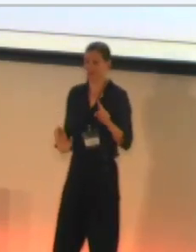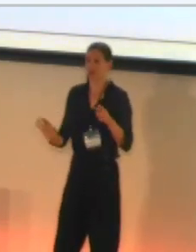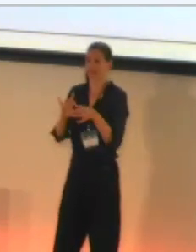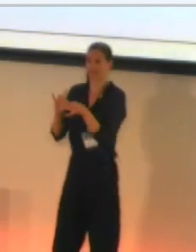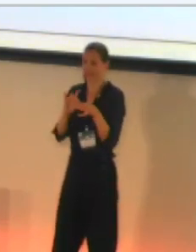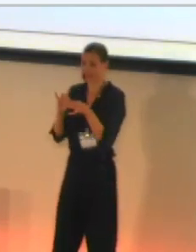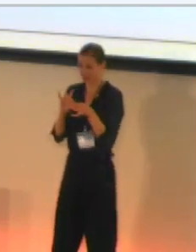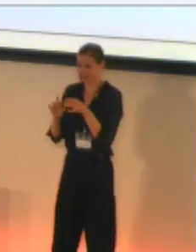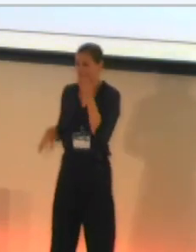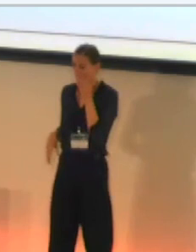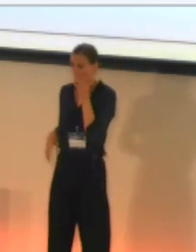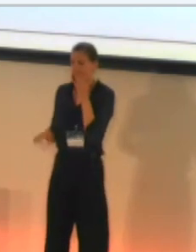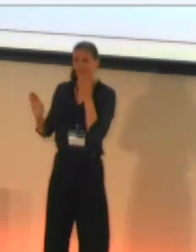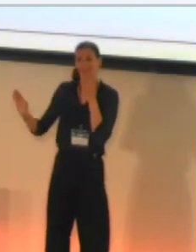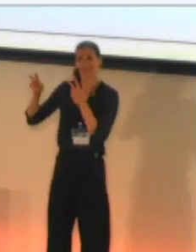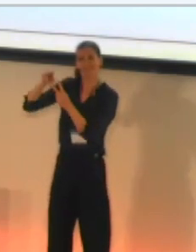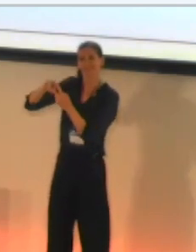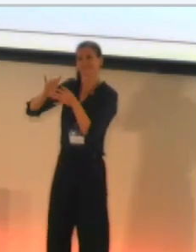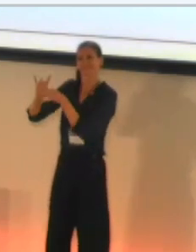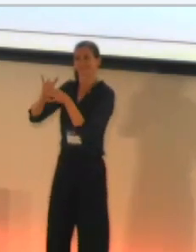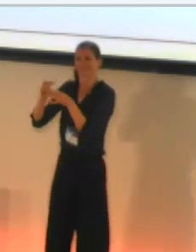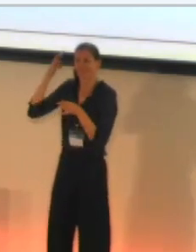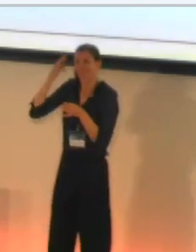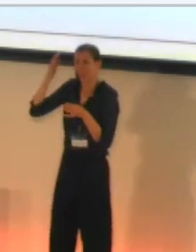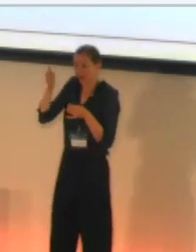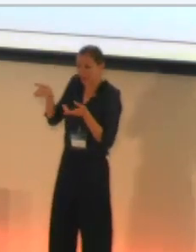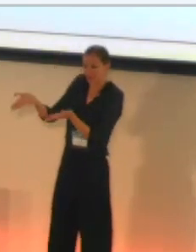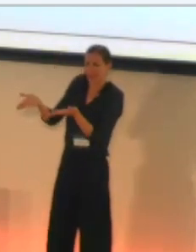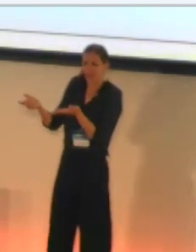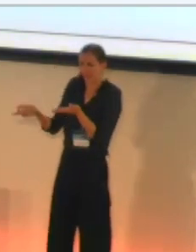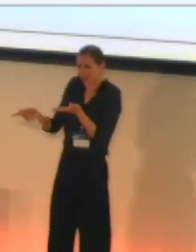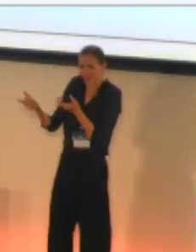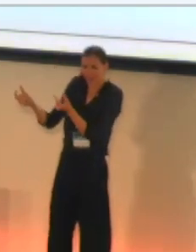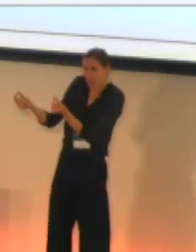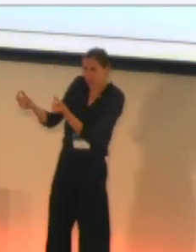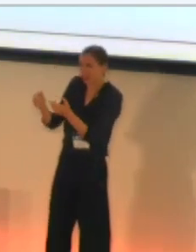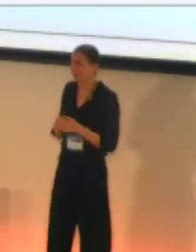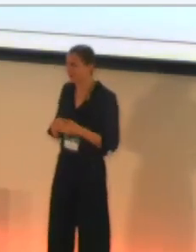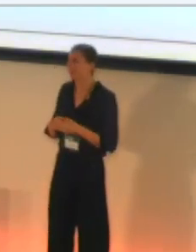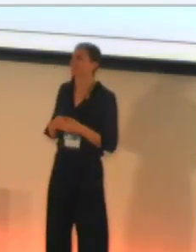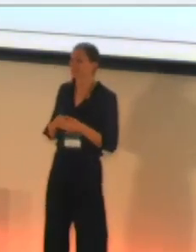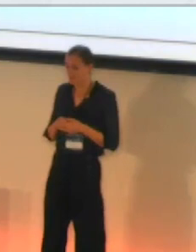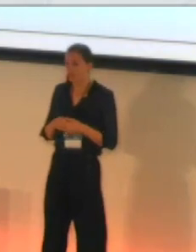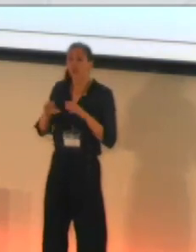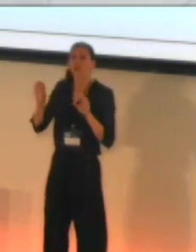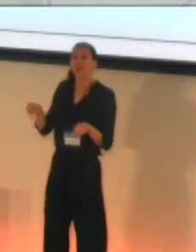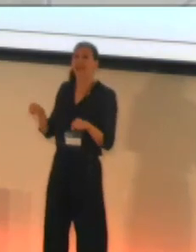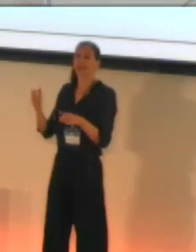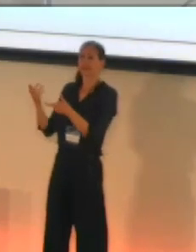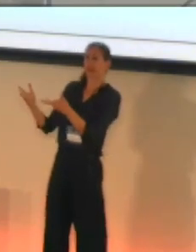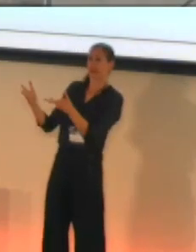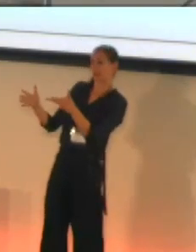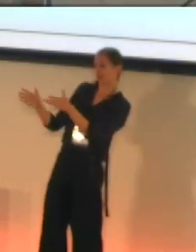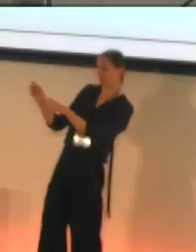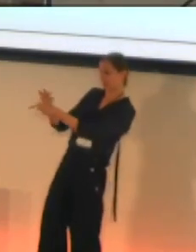was a history involved there, reasons for why they were there and what they were doing that you could piece together with some visual information that wouldn't